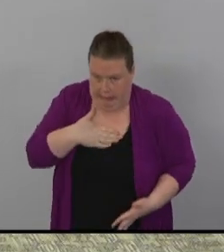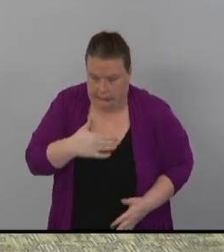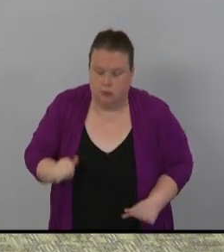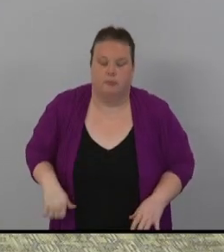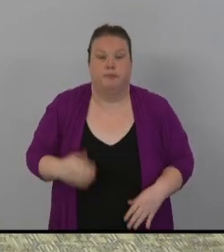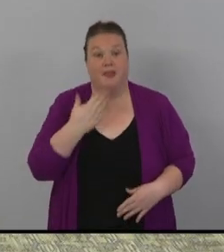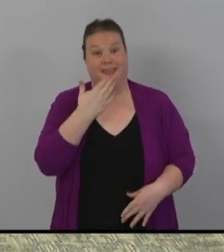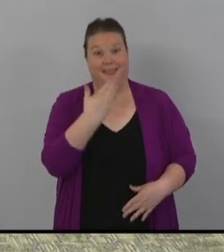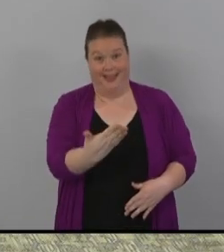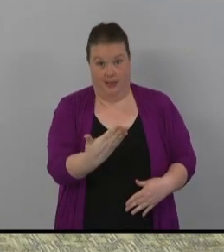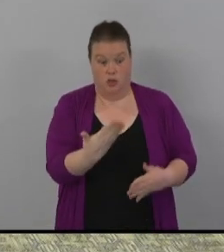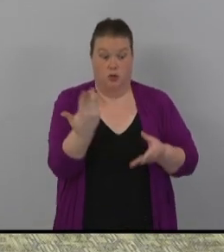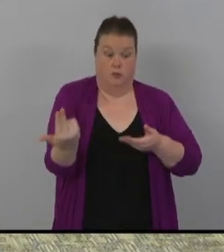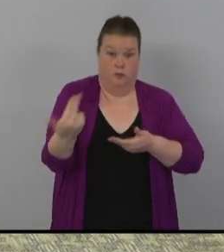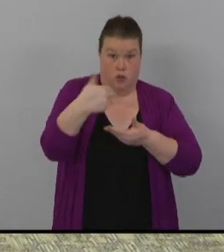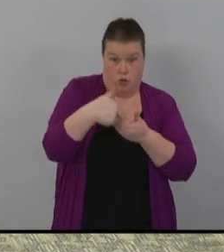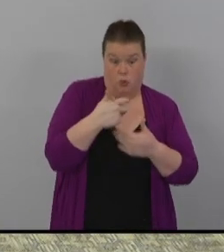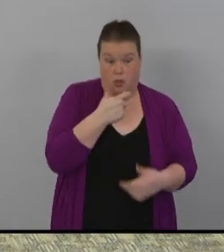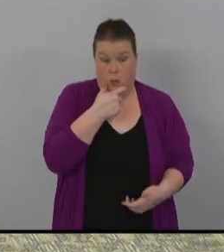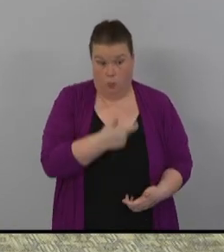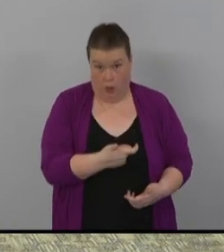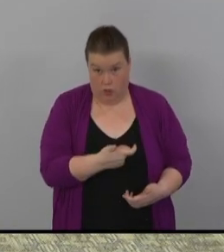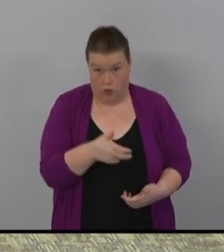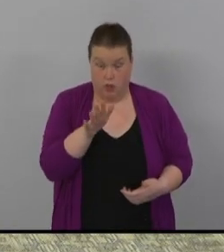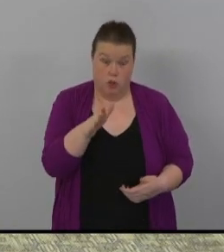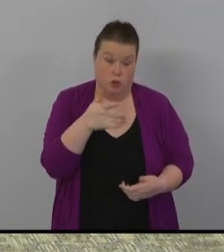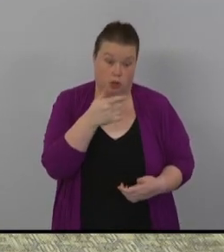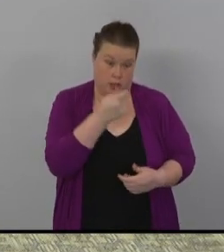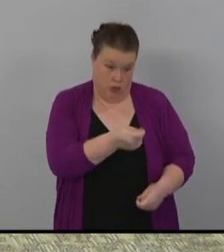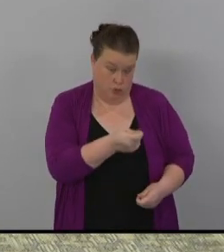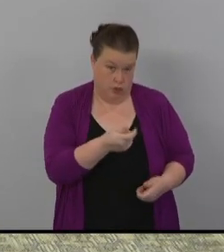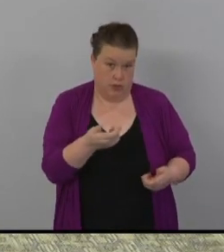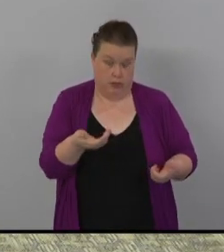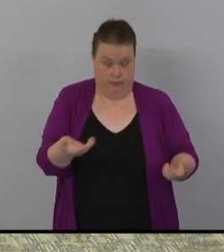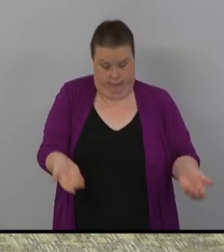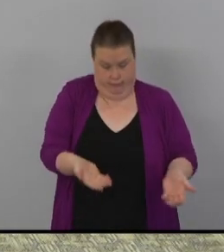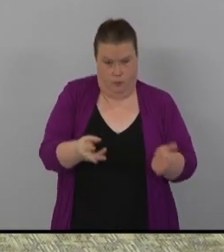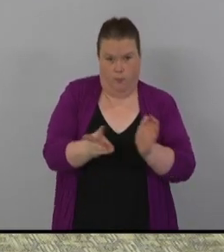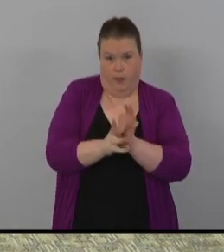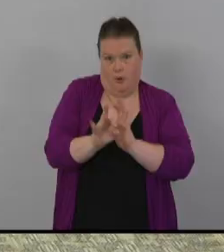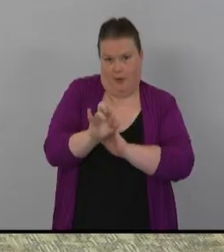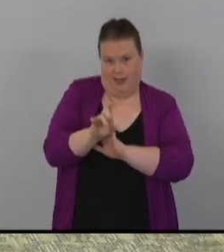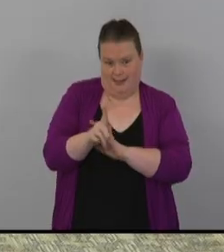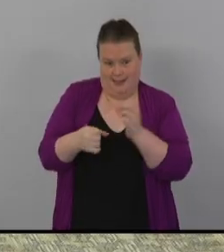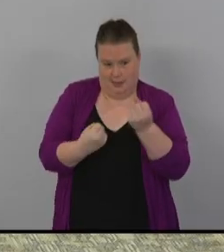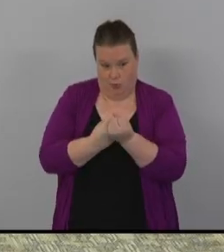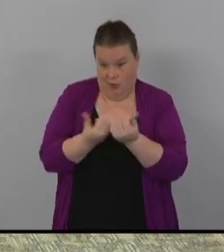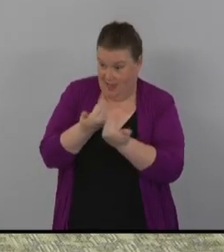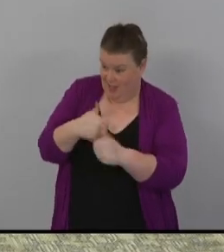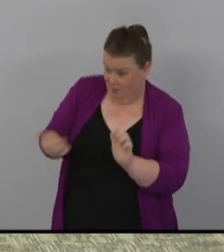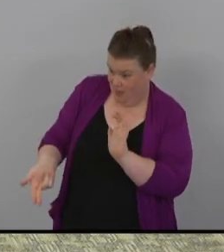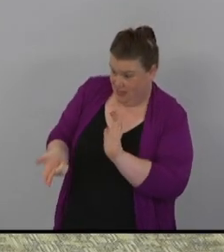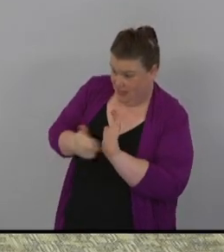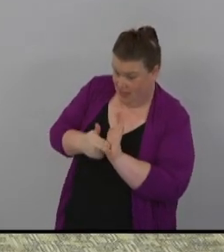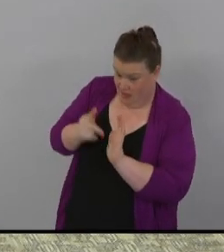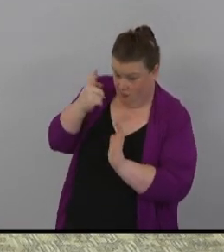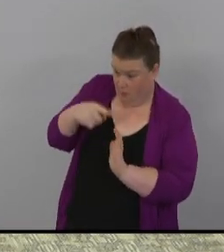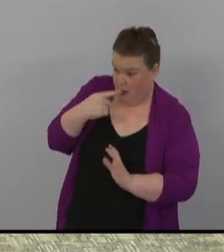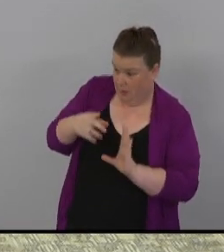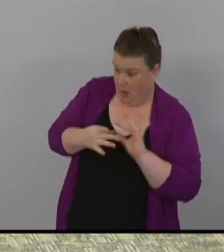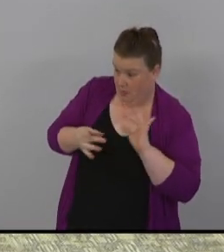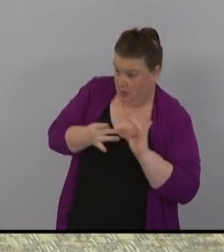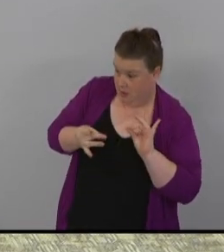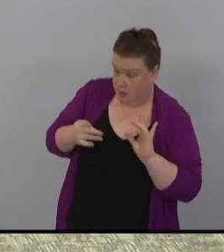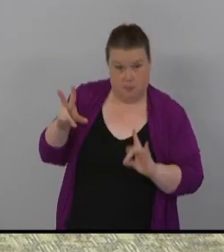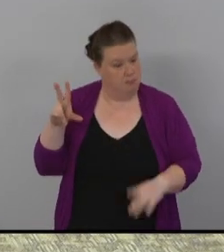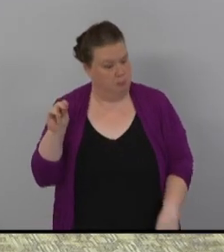join us and for your interest in the Waco Independent School District. Do we have anyone sign up for public comment?